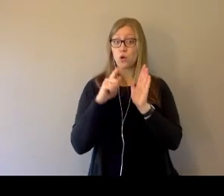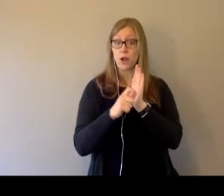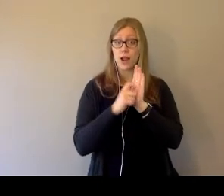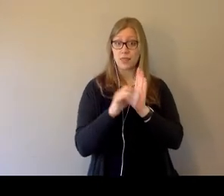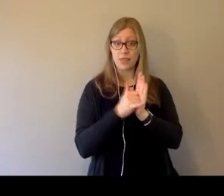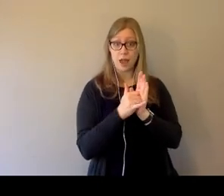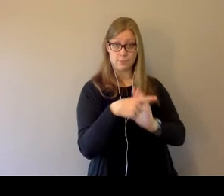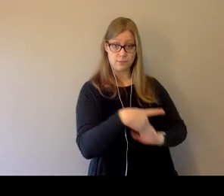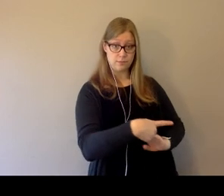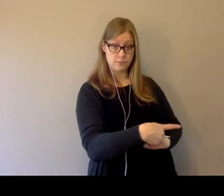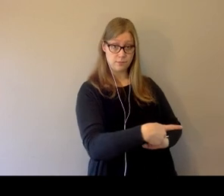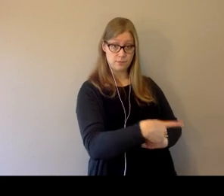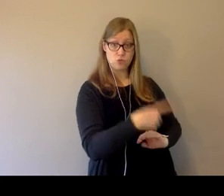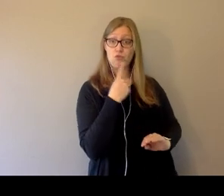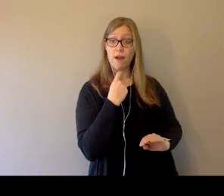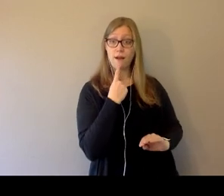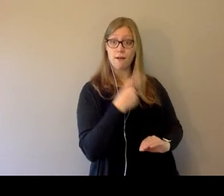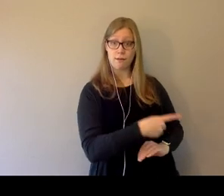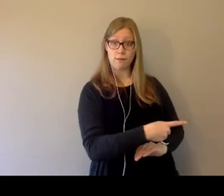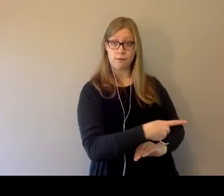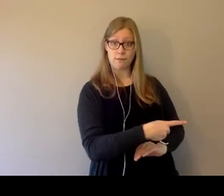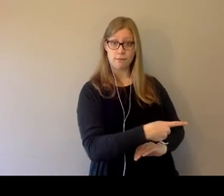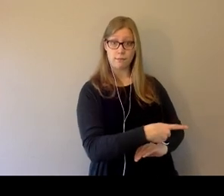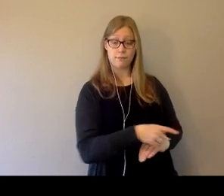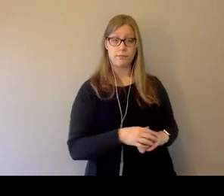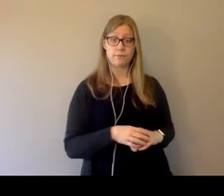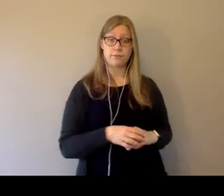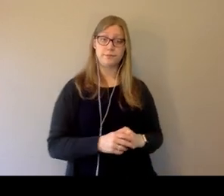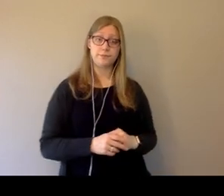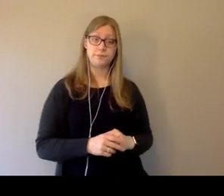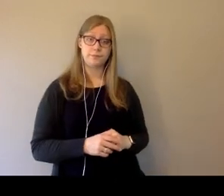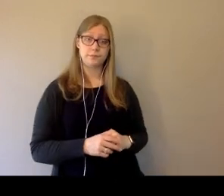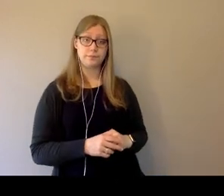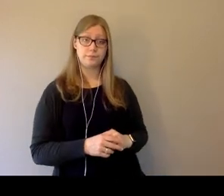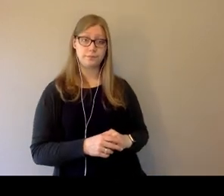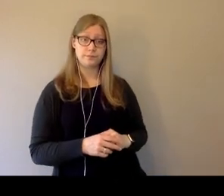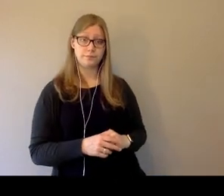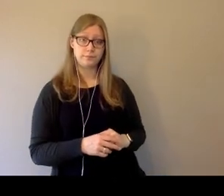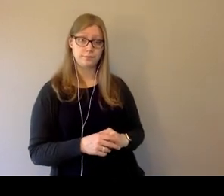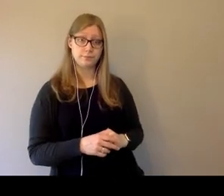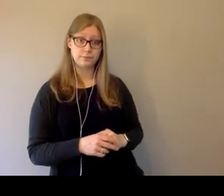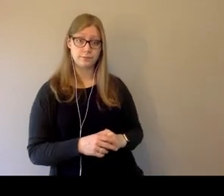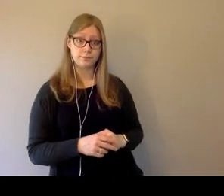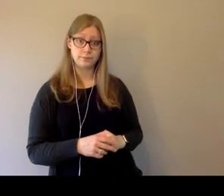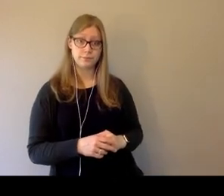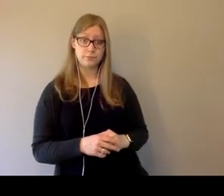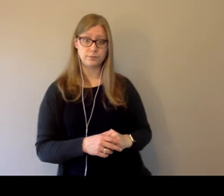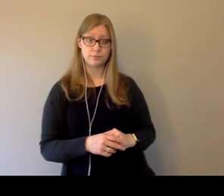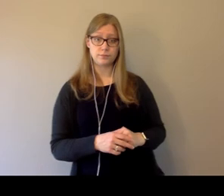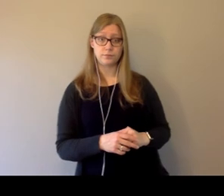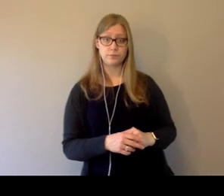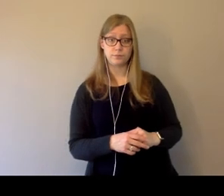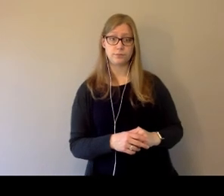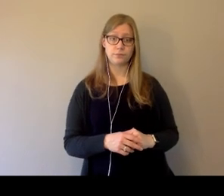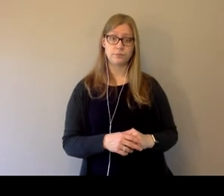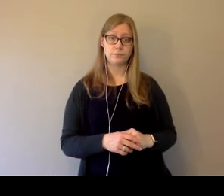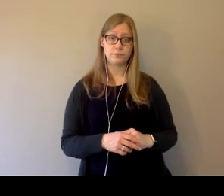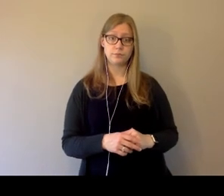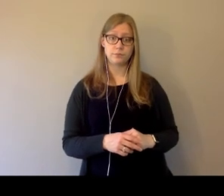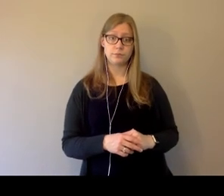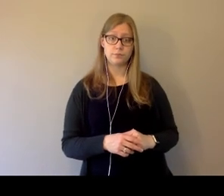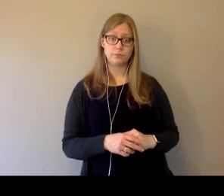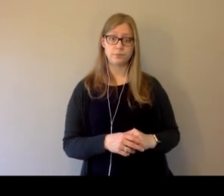STR is congruent to angle VTU. And what's the reason?